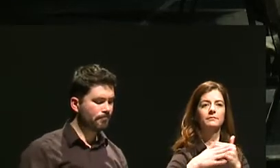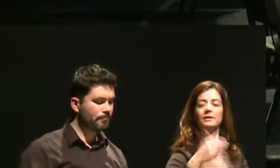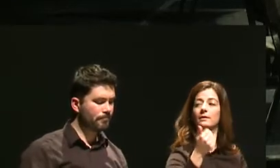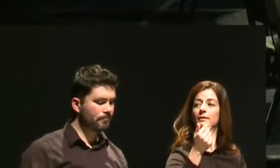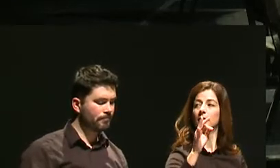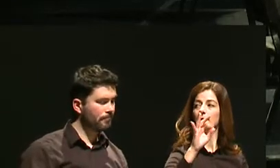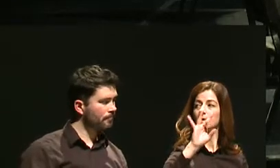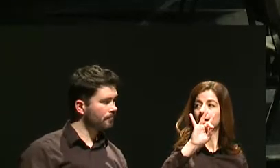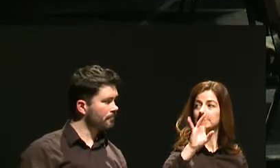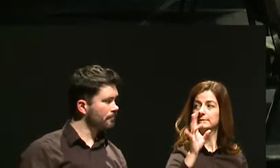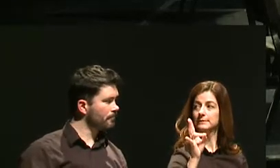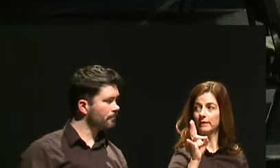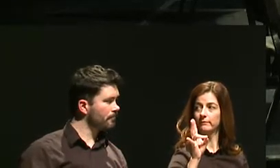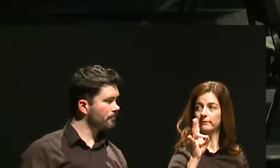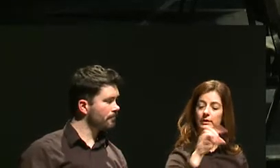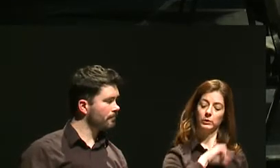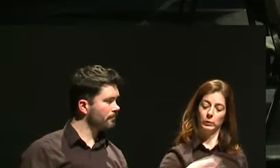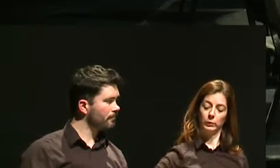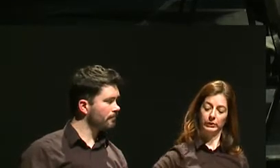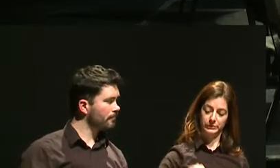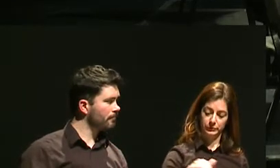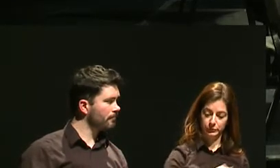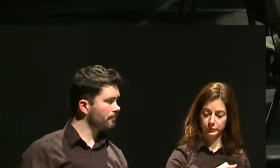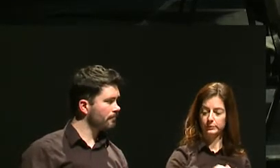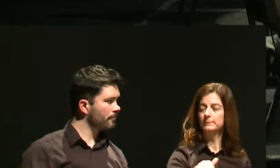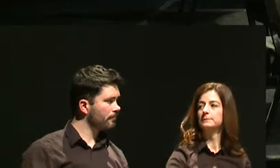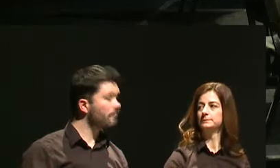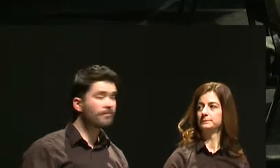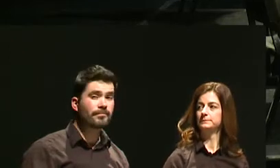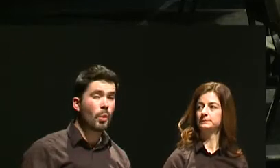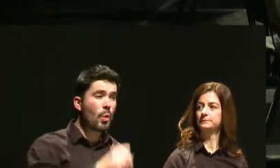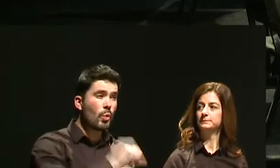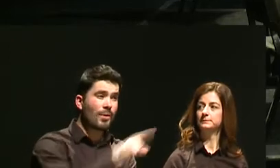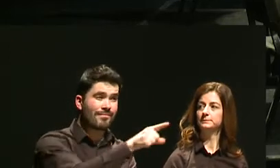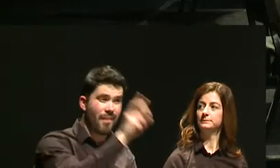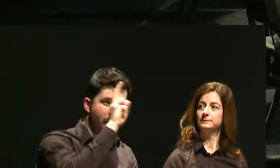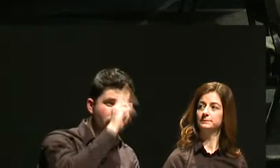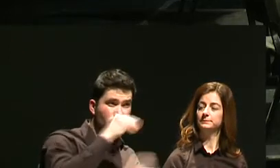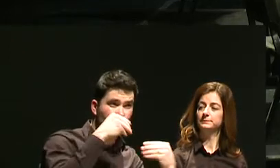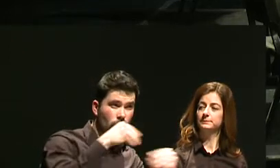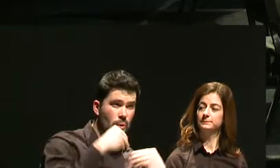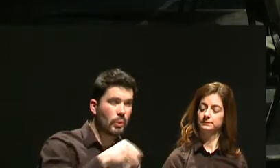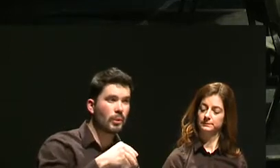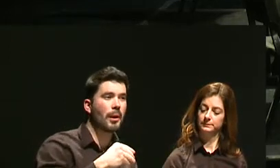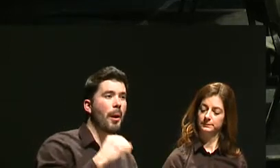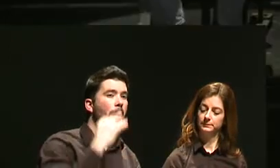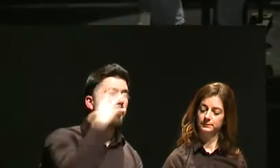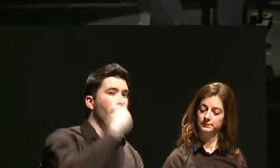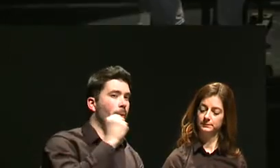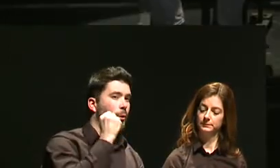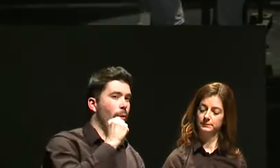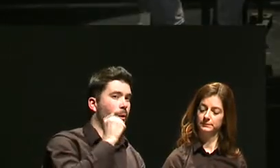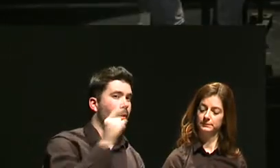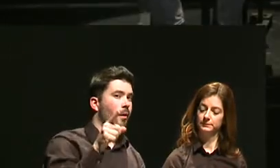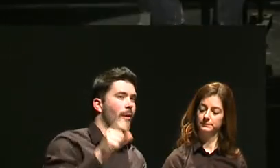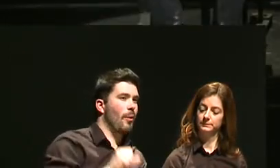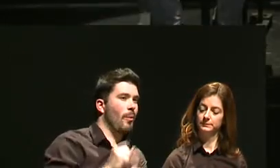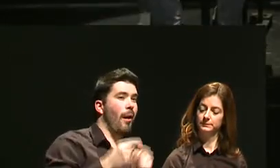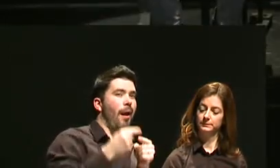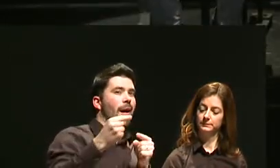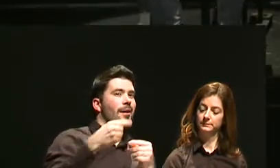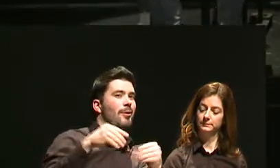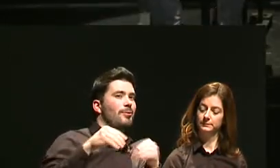1987. Jackson Heights, Queens. Hossam Kafaji's working his uncle's clothing store. A pretty girl works at Little Angels, the store next